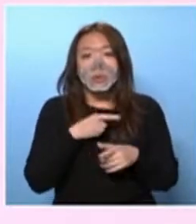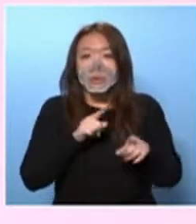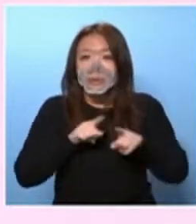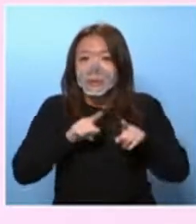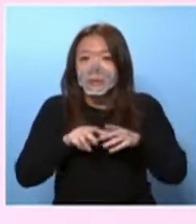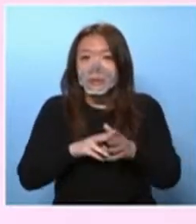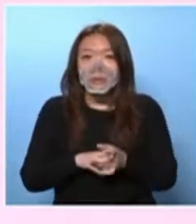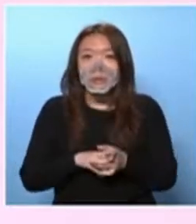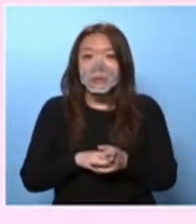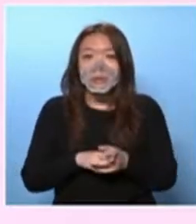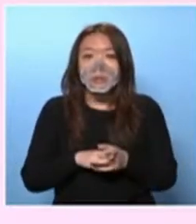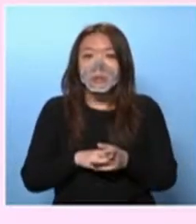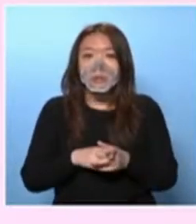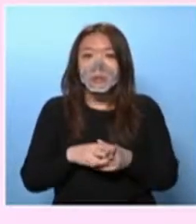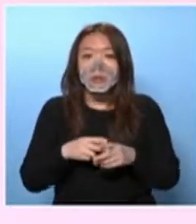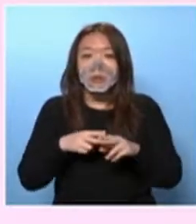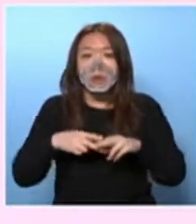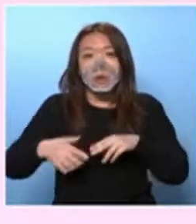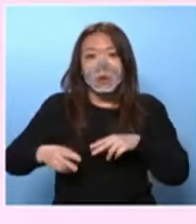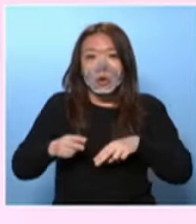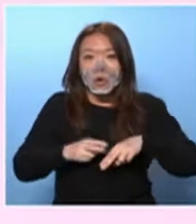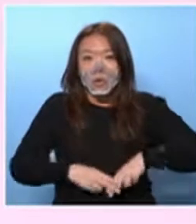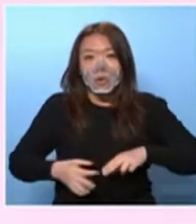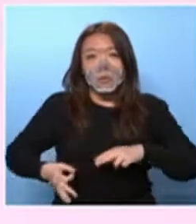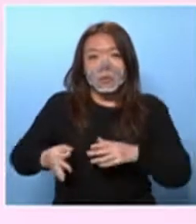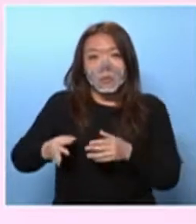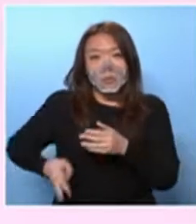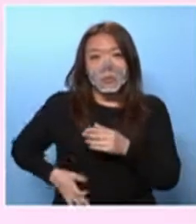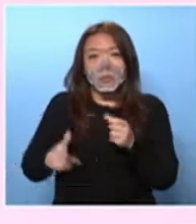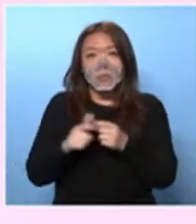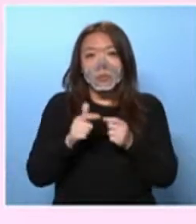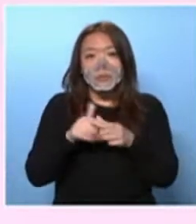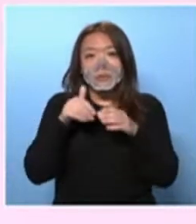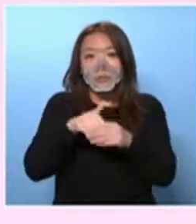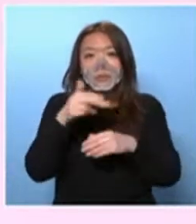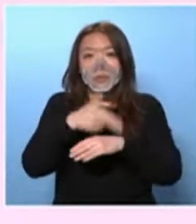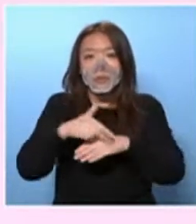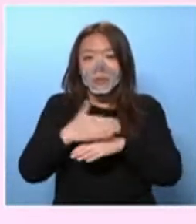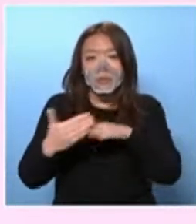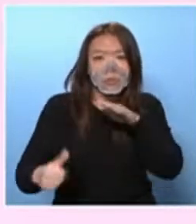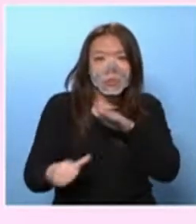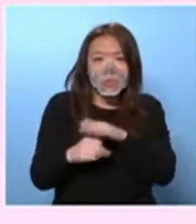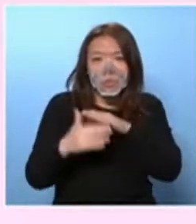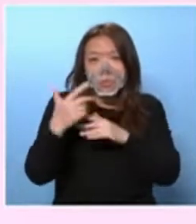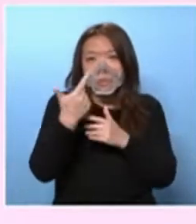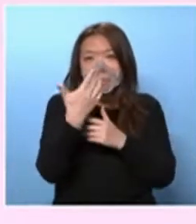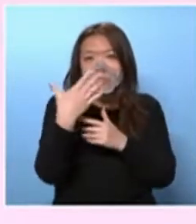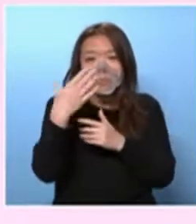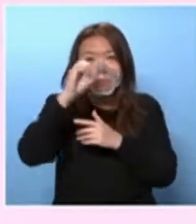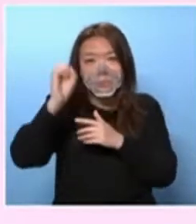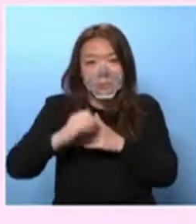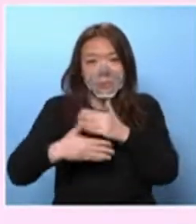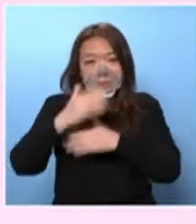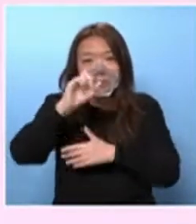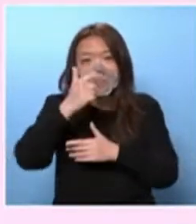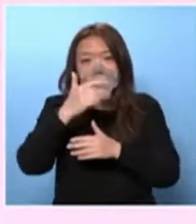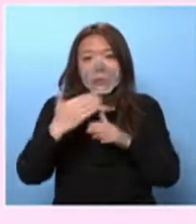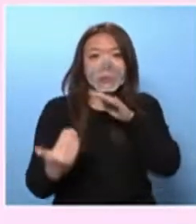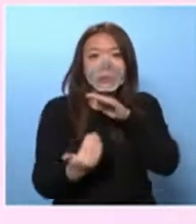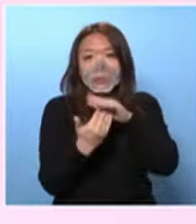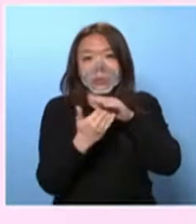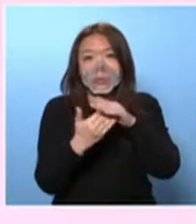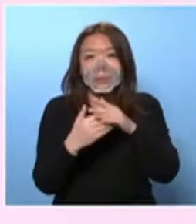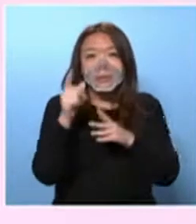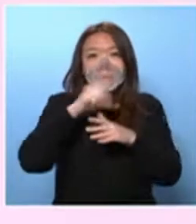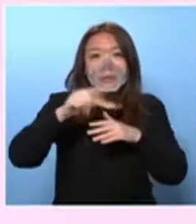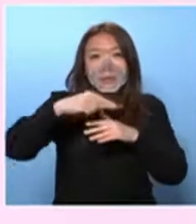the HKMC Insurance Limited to make amendments to the MIP. For those home buyers and families,